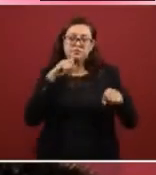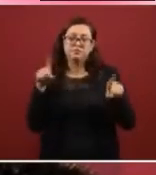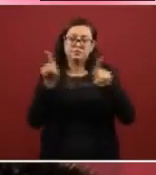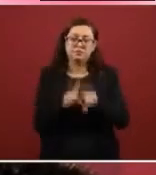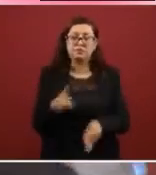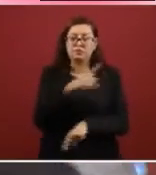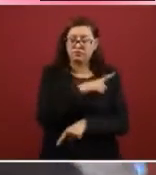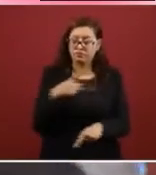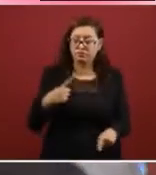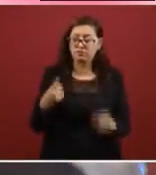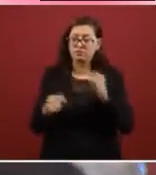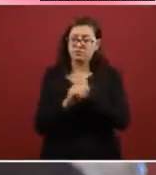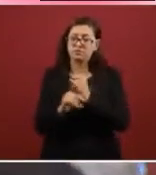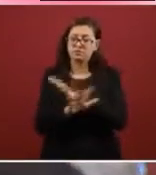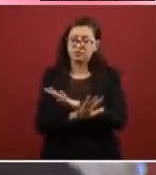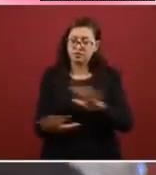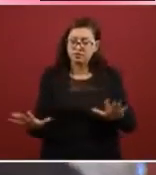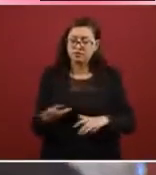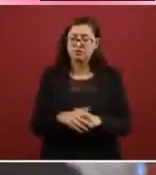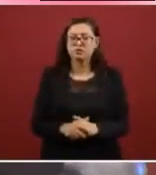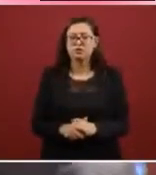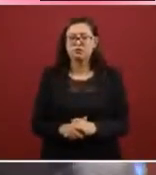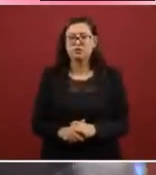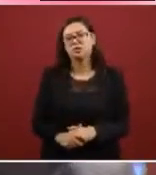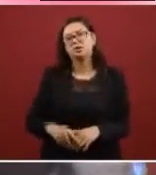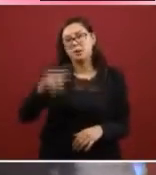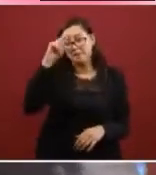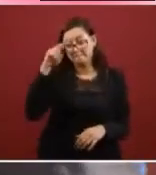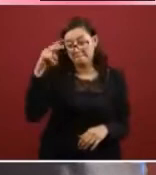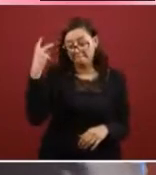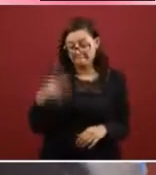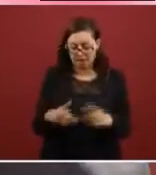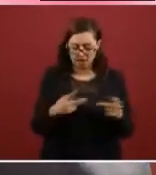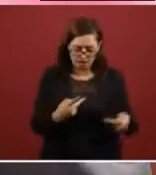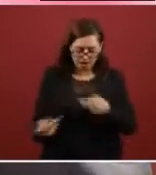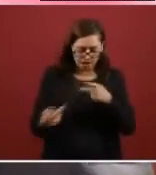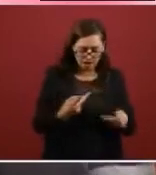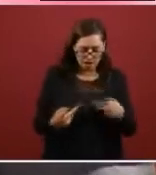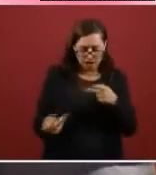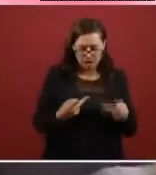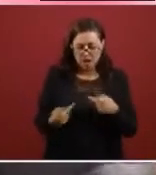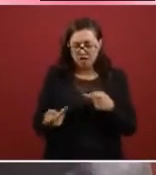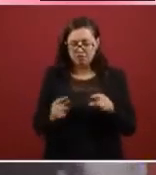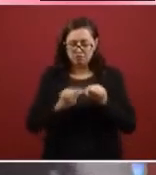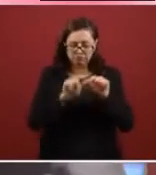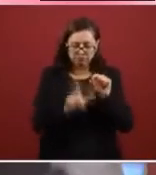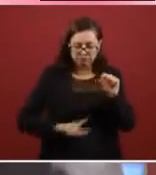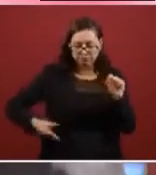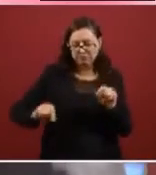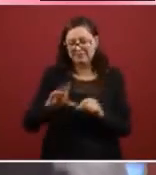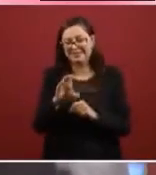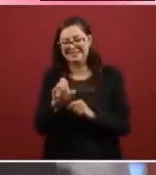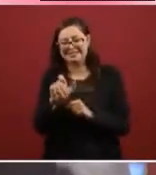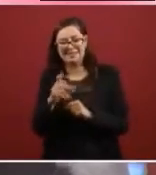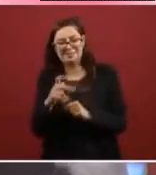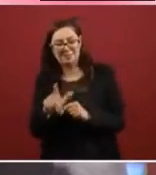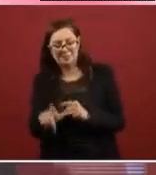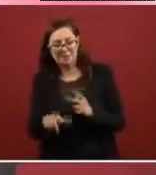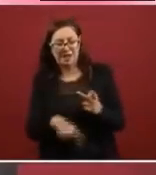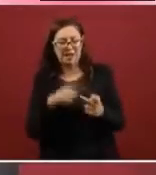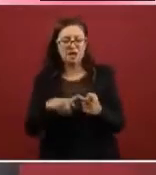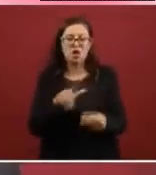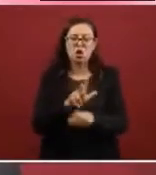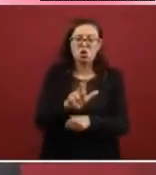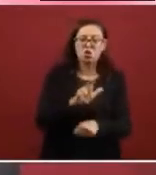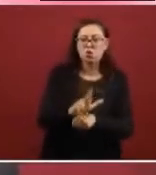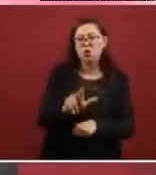also I want to inform you que para este plan que México that for this plan that Mexico has been moving El Salvador